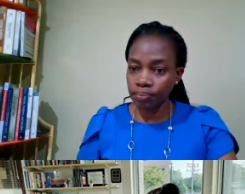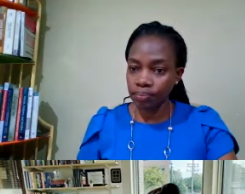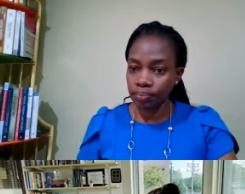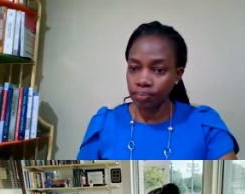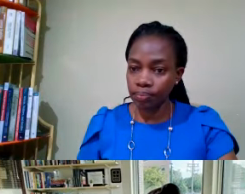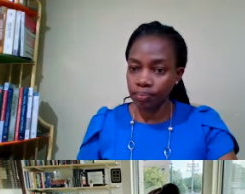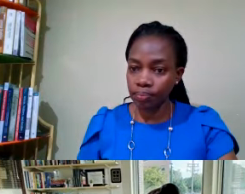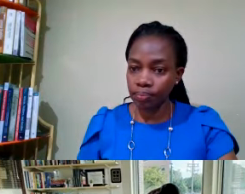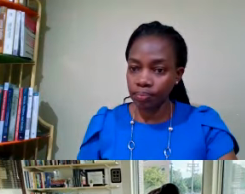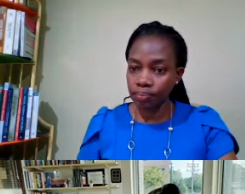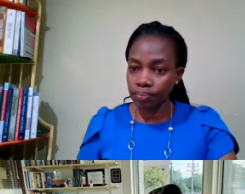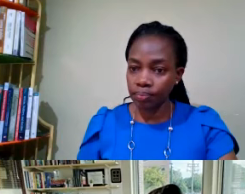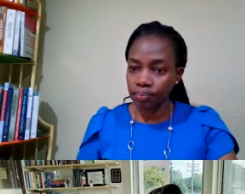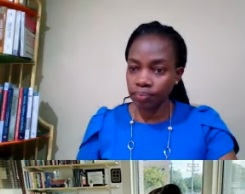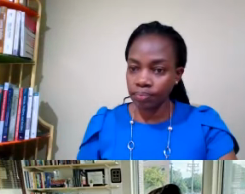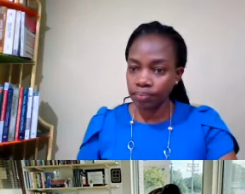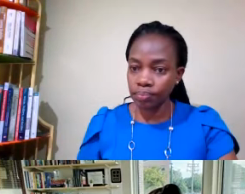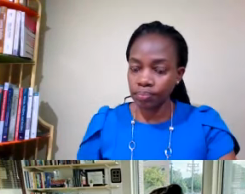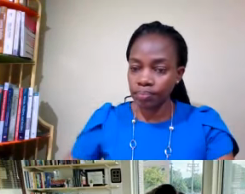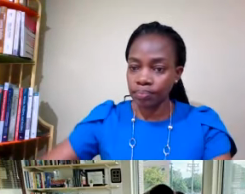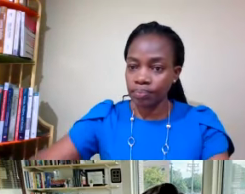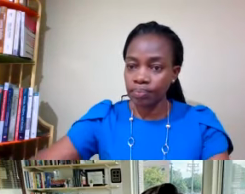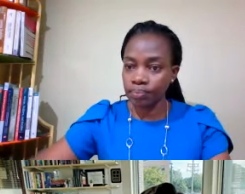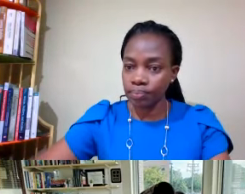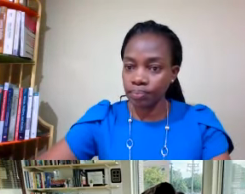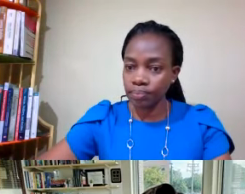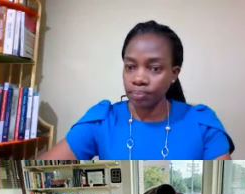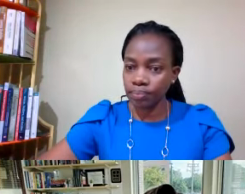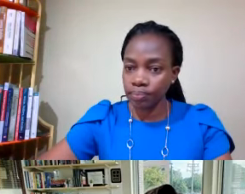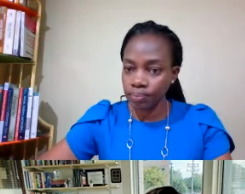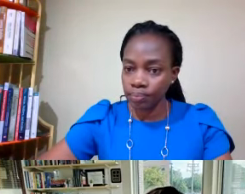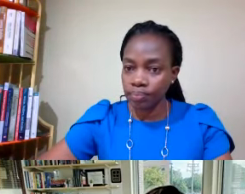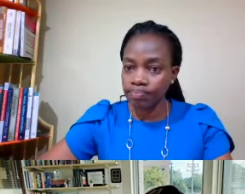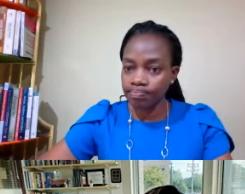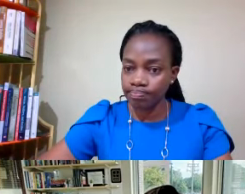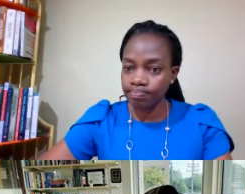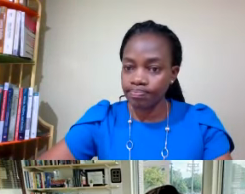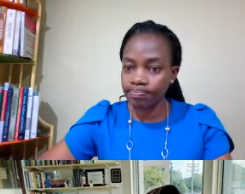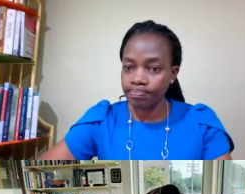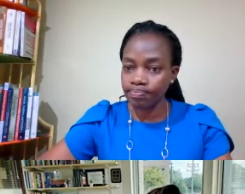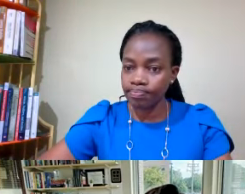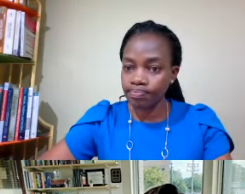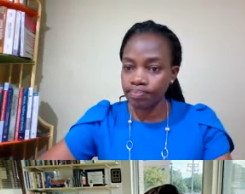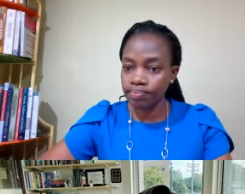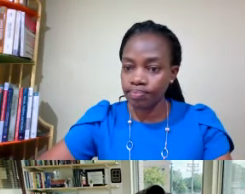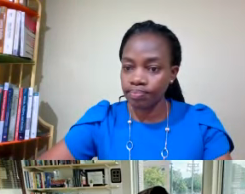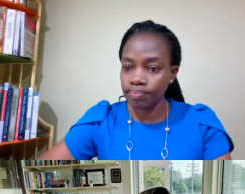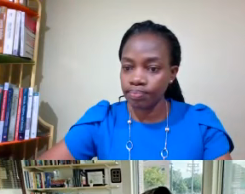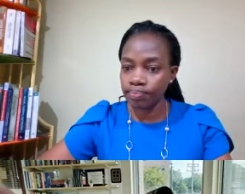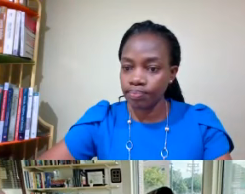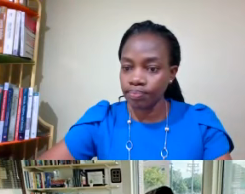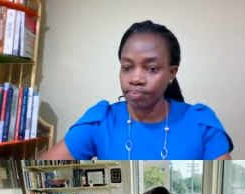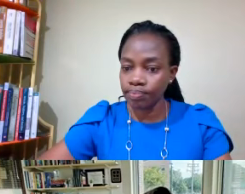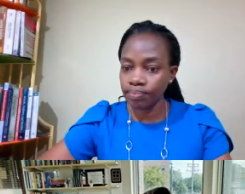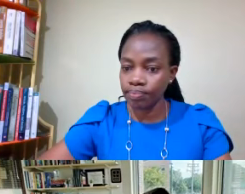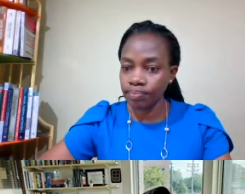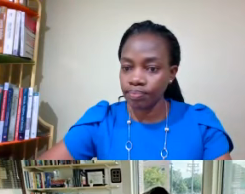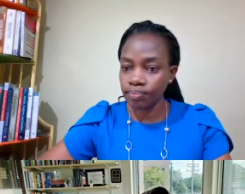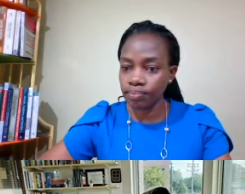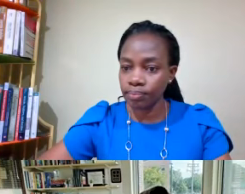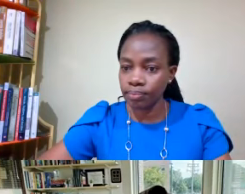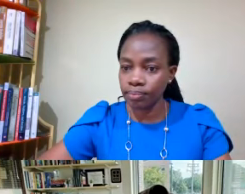my class who were speaking 5 different languages. And when I had to share results, I would be running to people